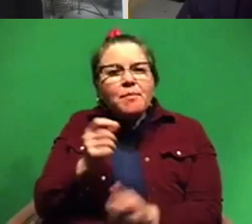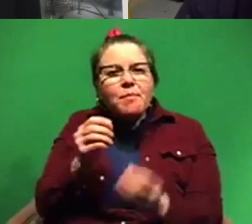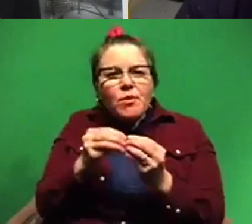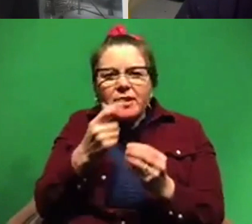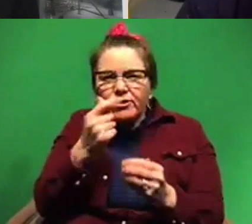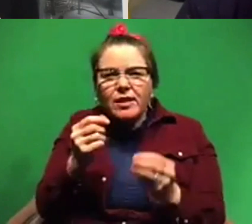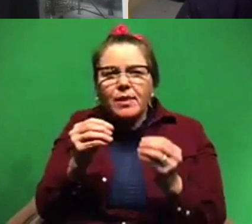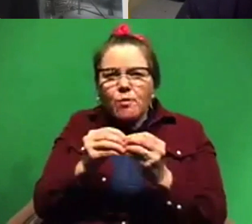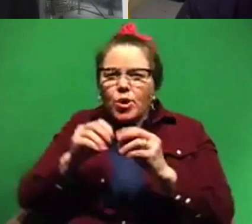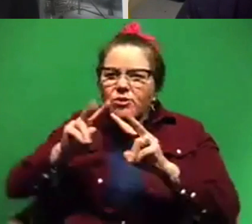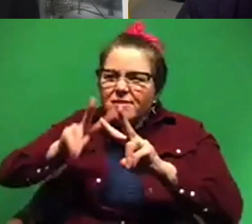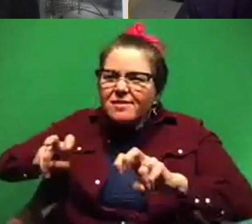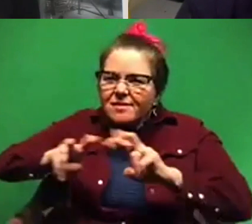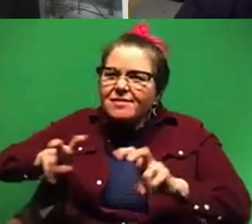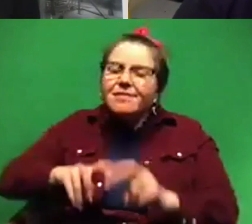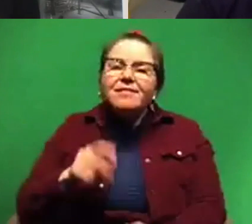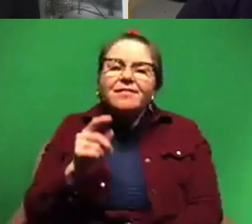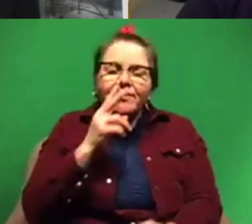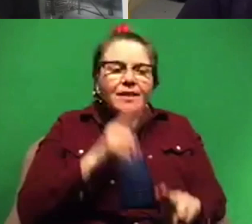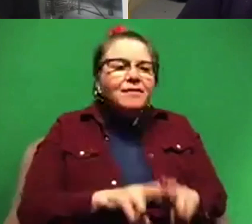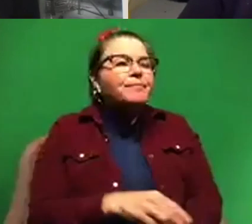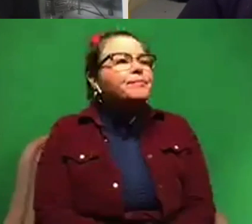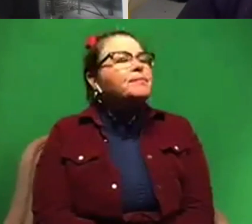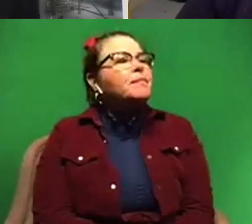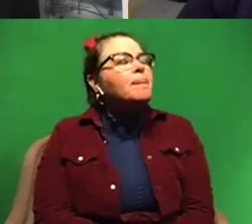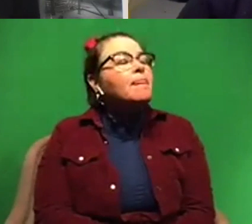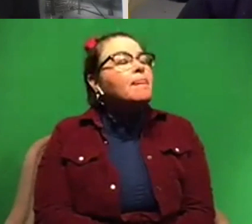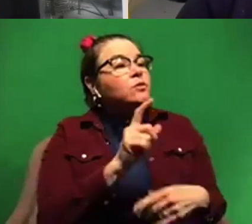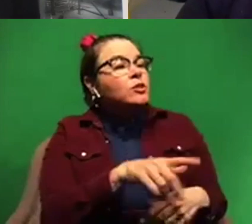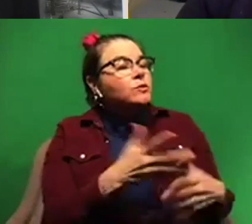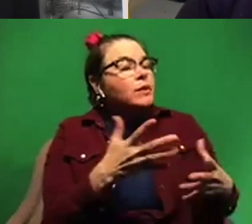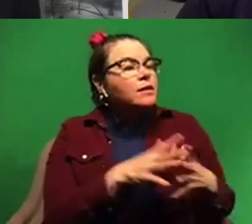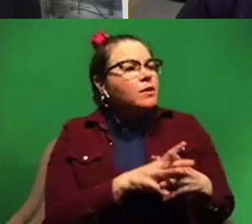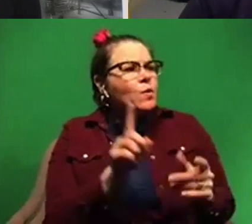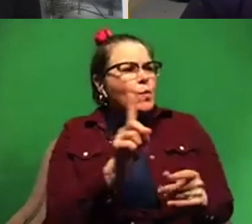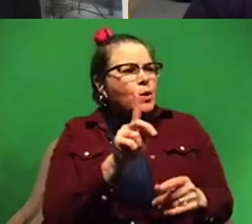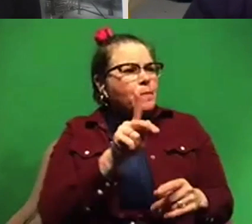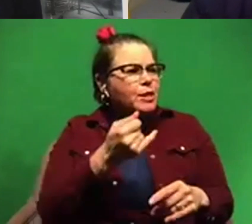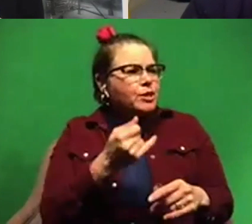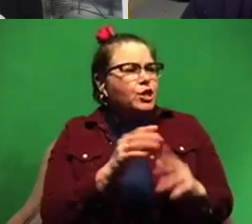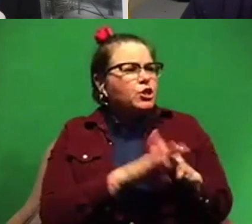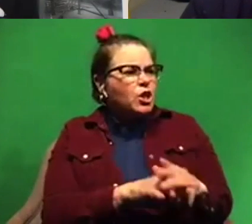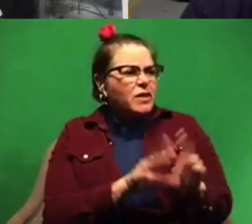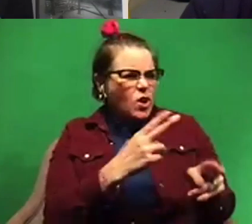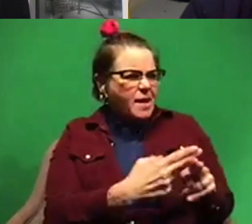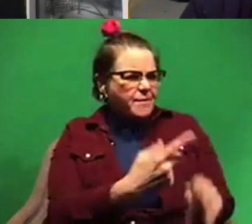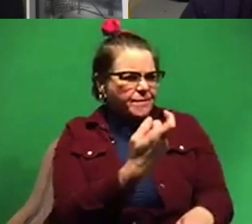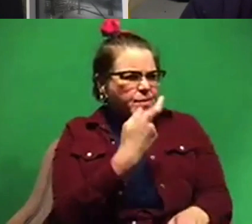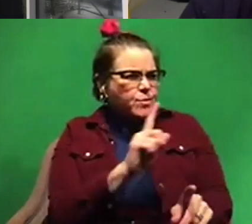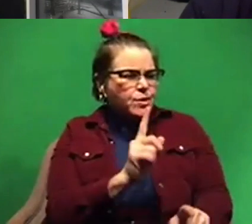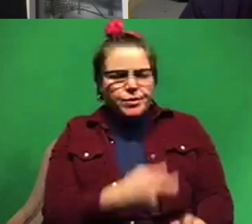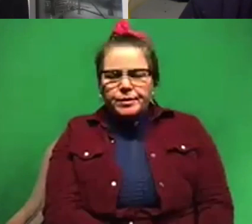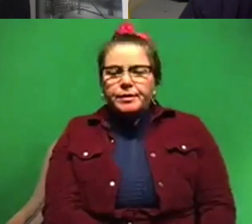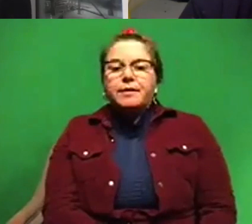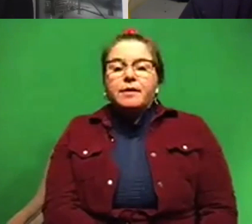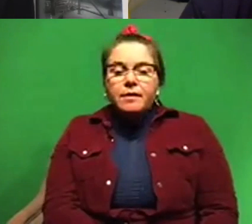fun. The next question is, where do PJ sharks get their name from? Yeah, so there's